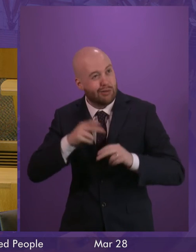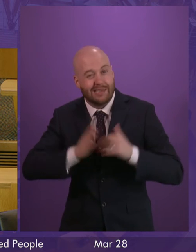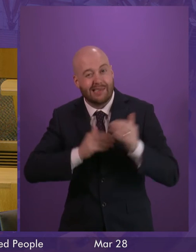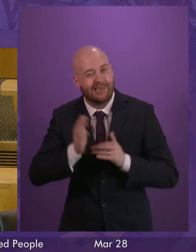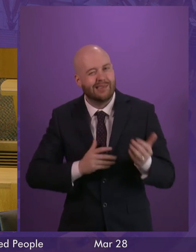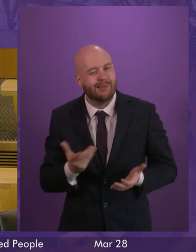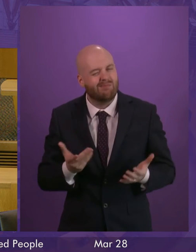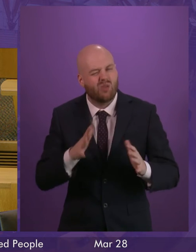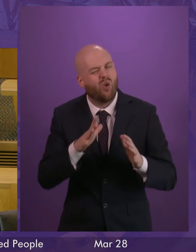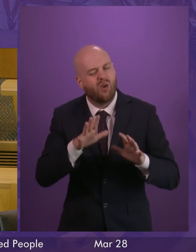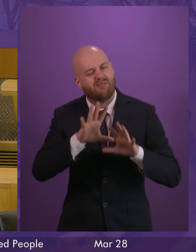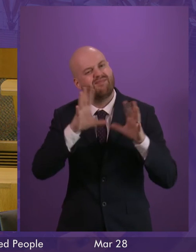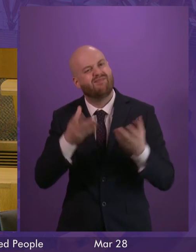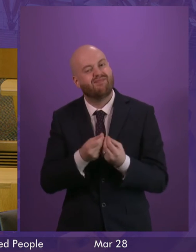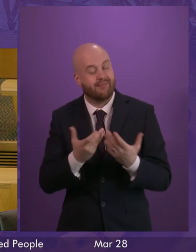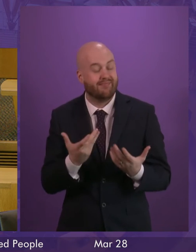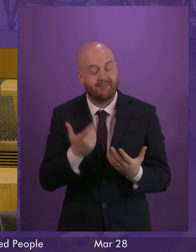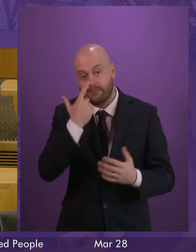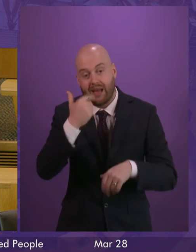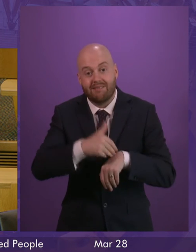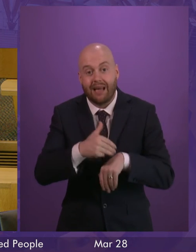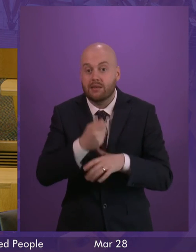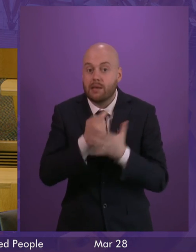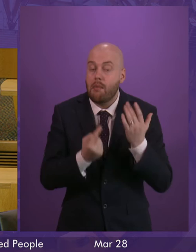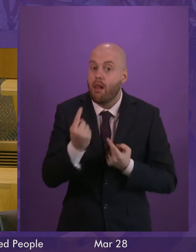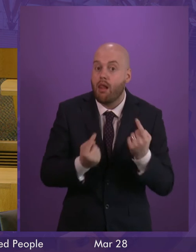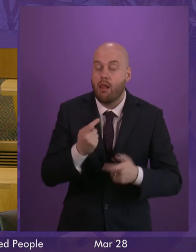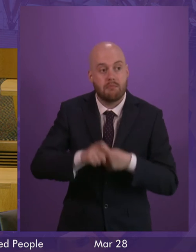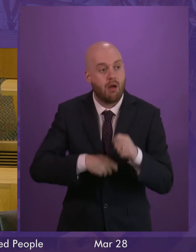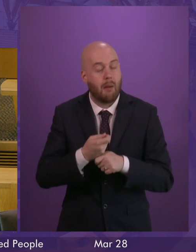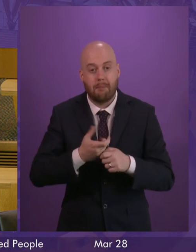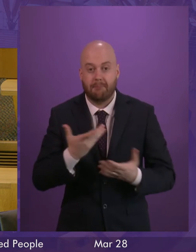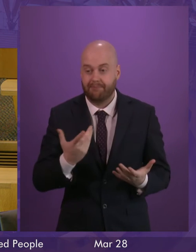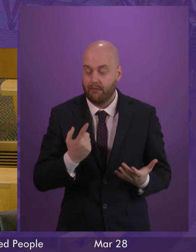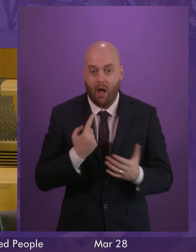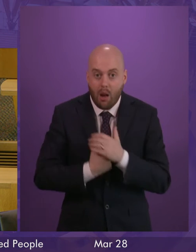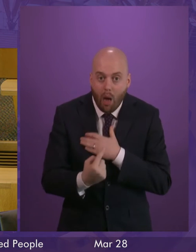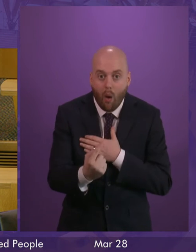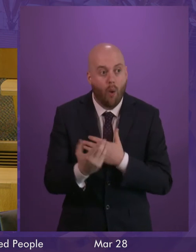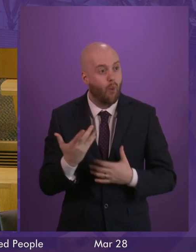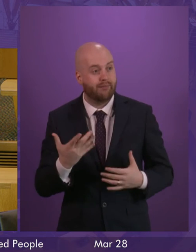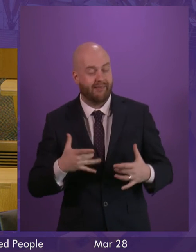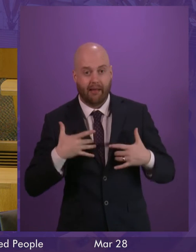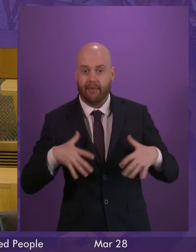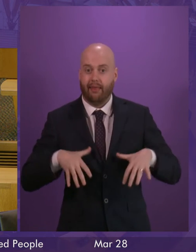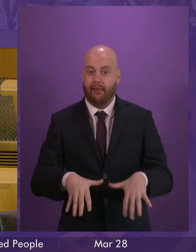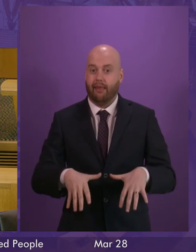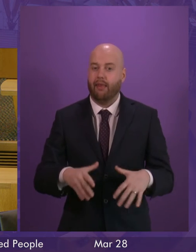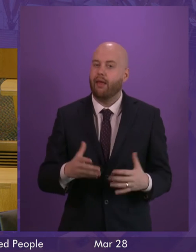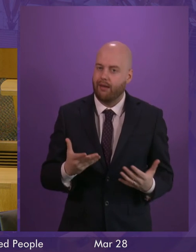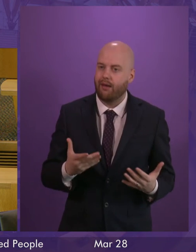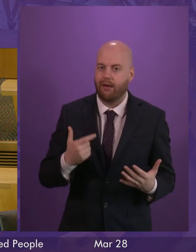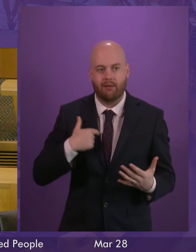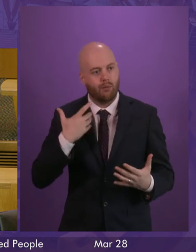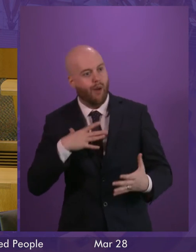compound the loneliness and isolation that people feel, whose orbit of their social universe is decreased by the